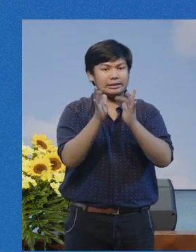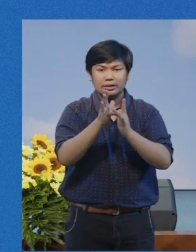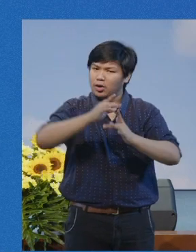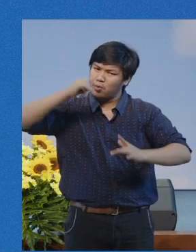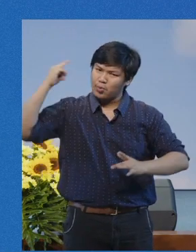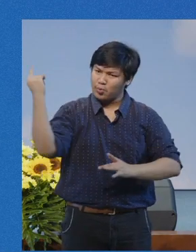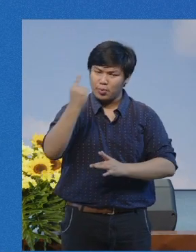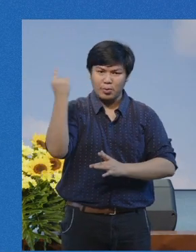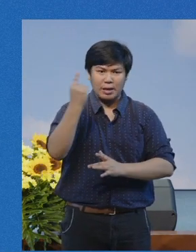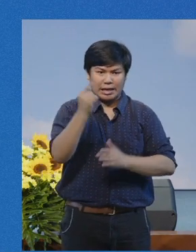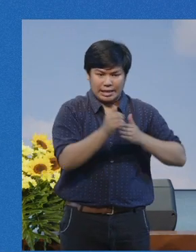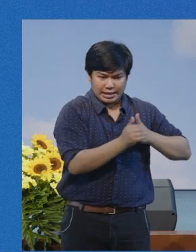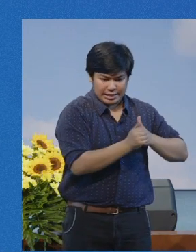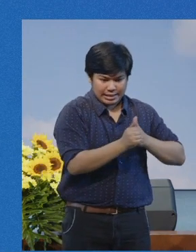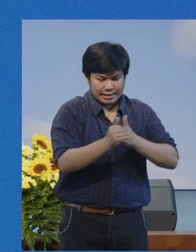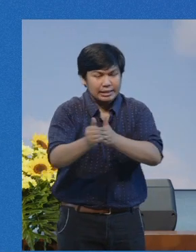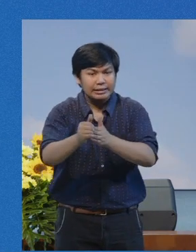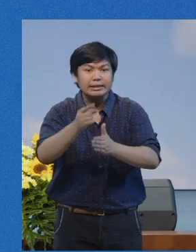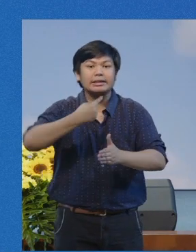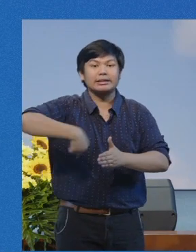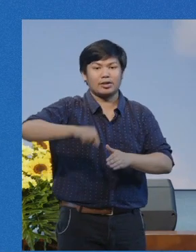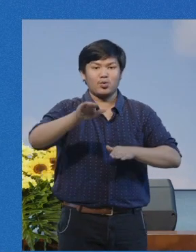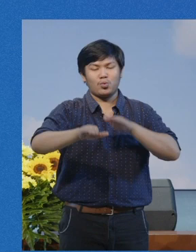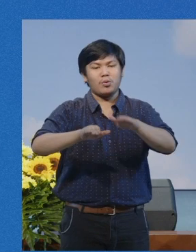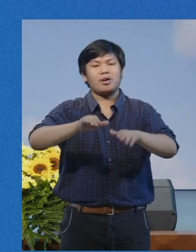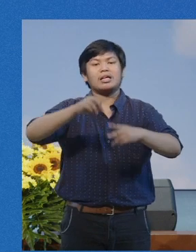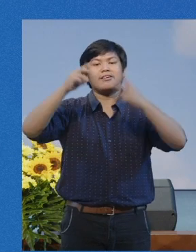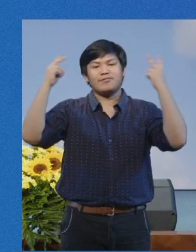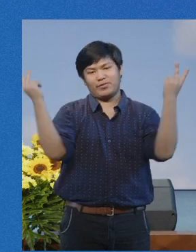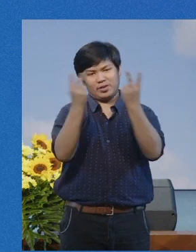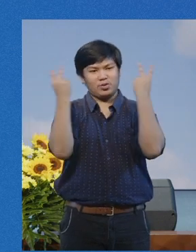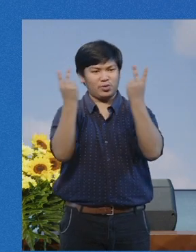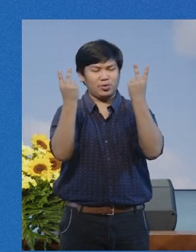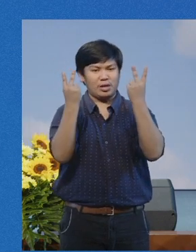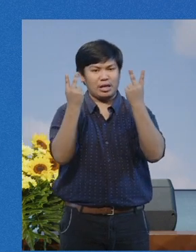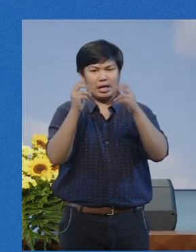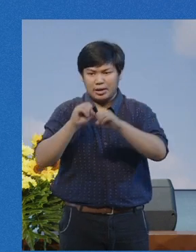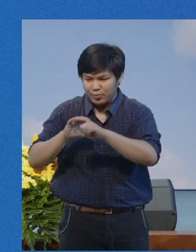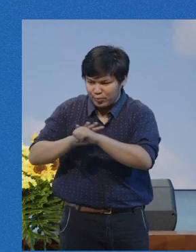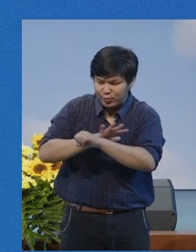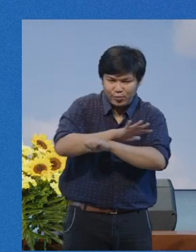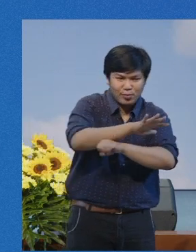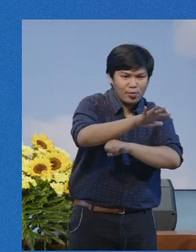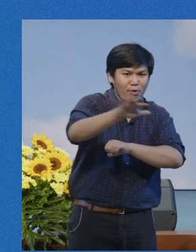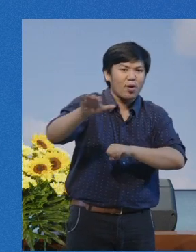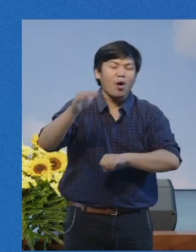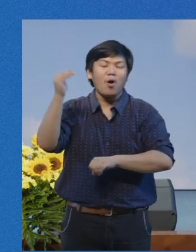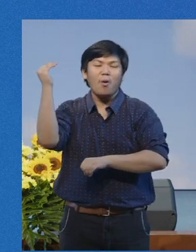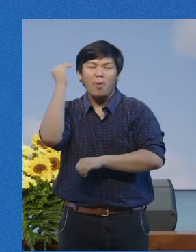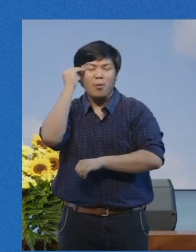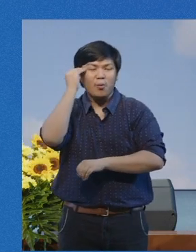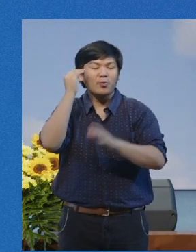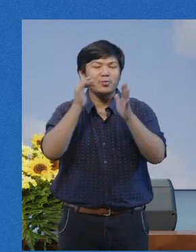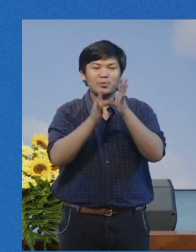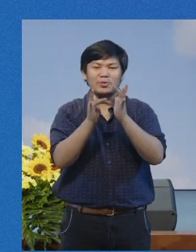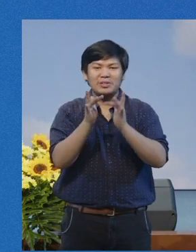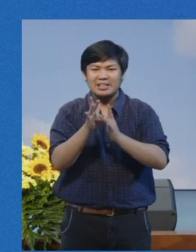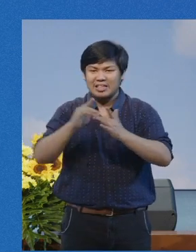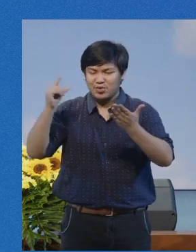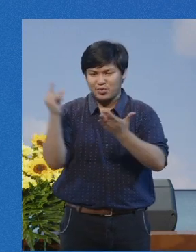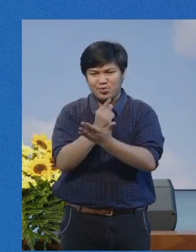always leads us in triumphal procession and through us spread the fragrance of the knowledge of Him everywhere.